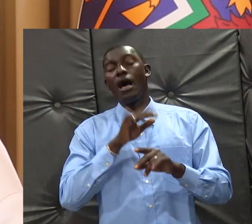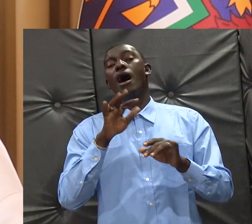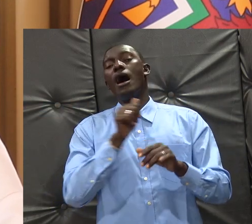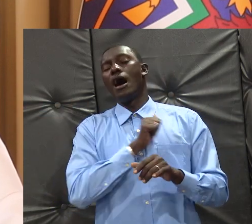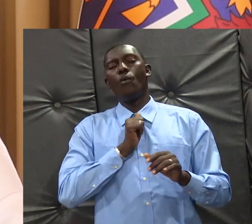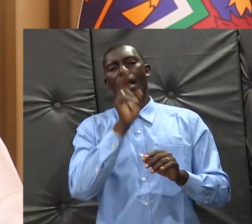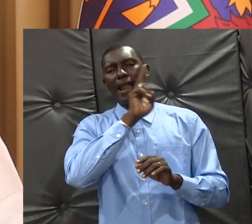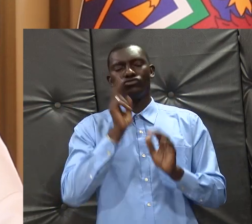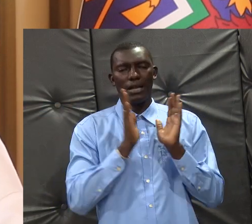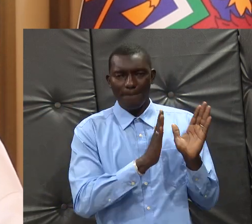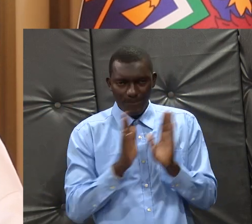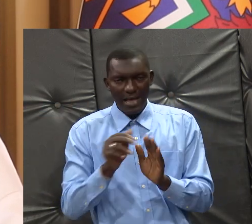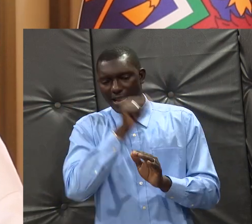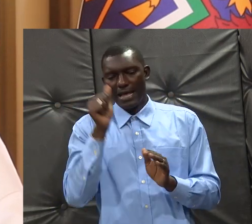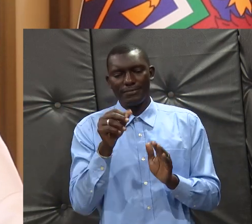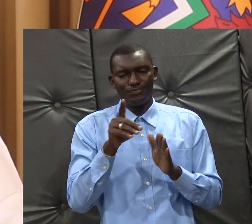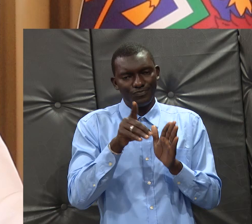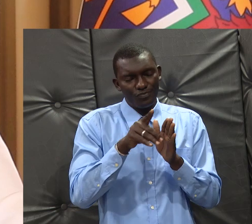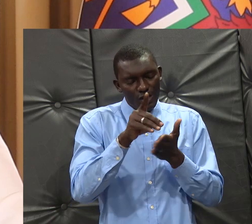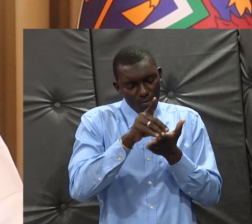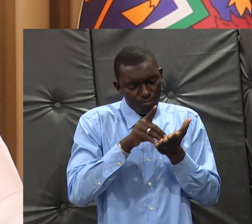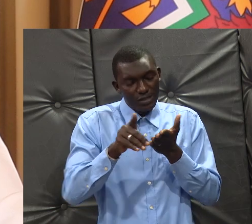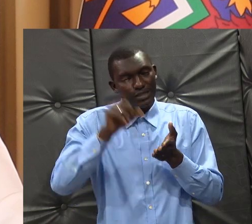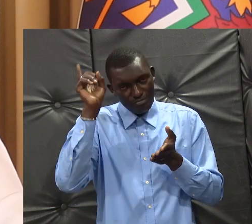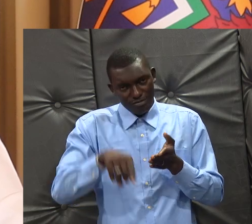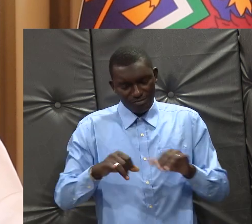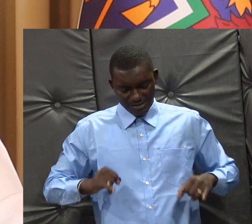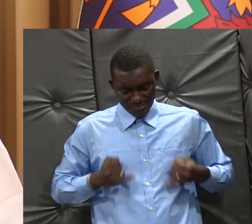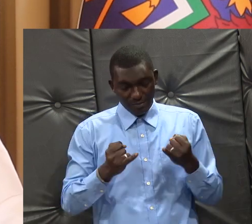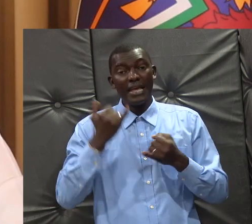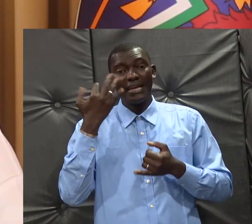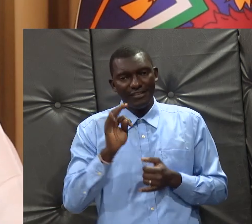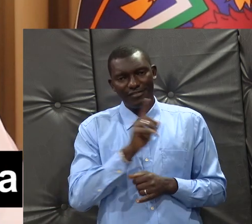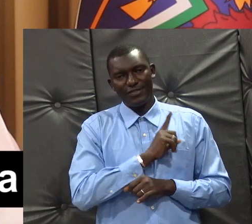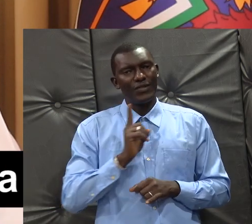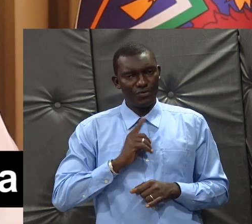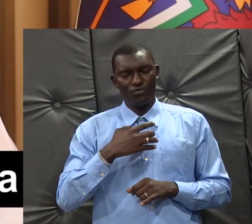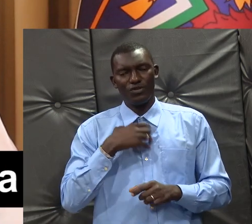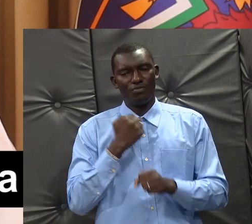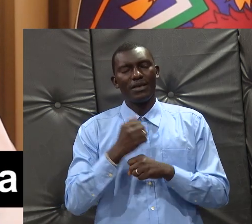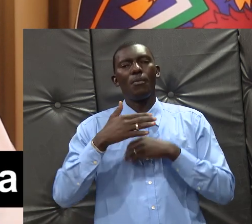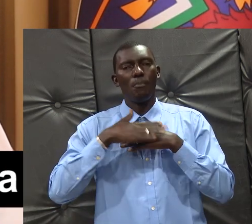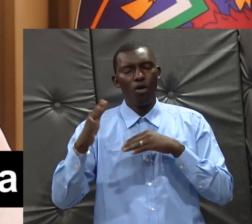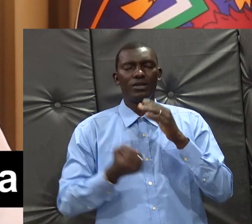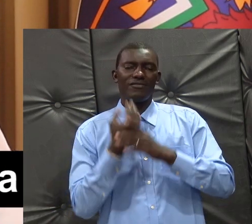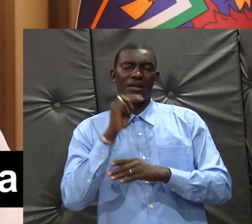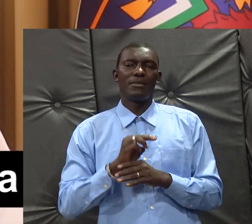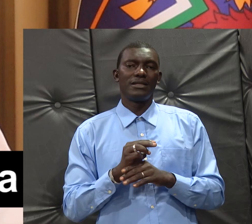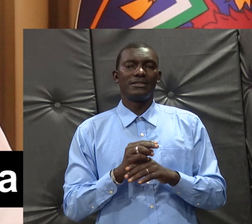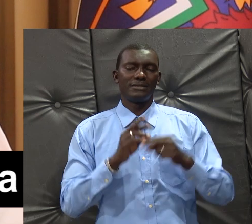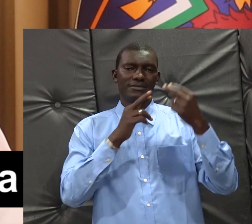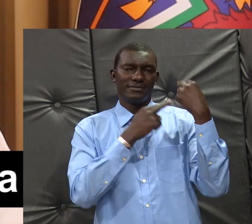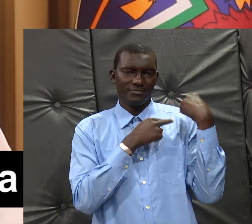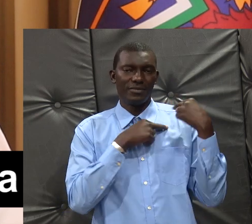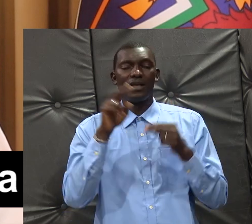building invariably rests on every Gambian. I pray that Christmas